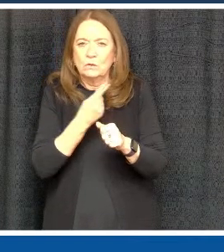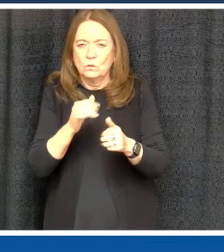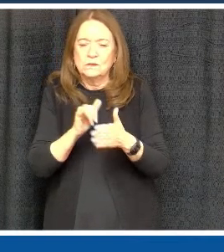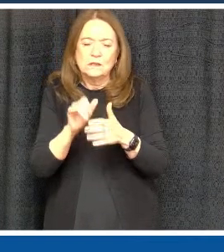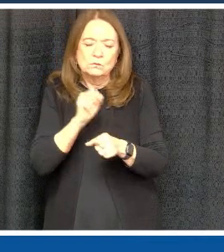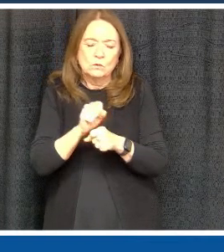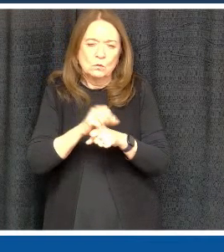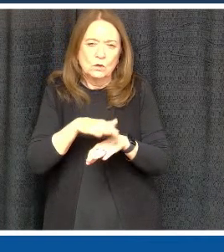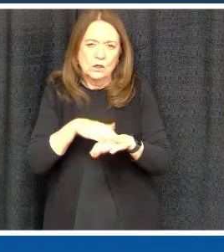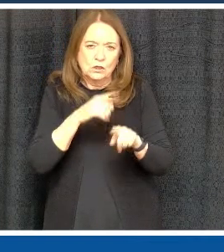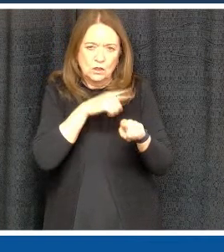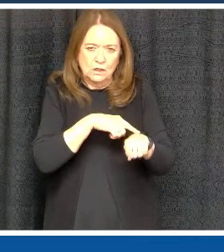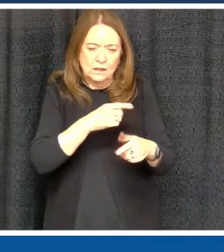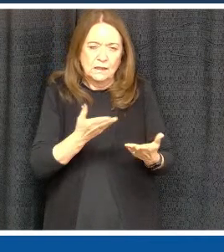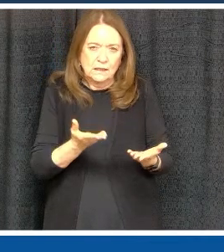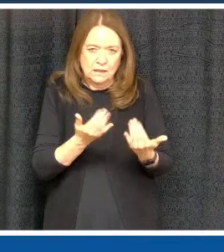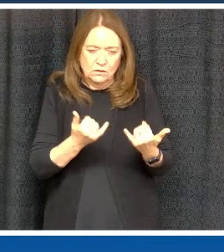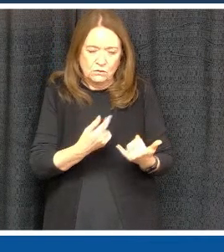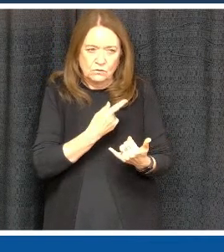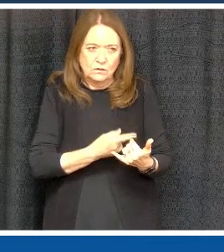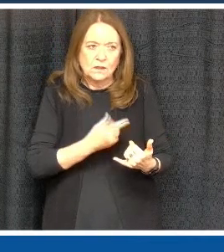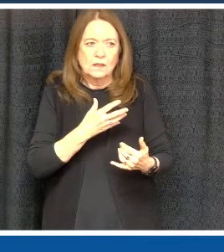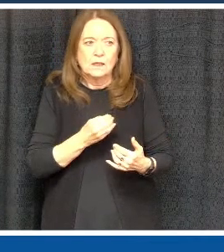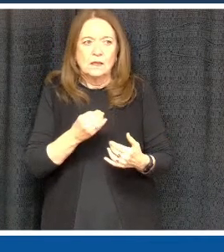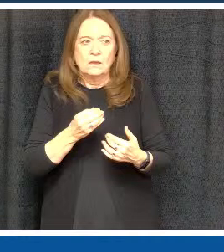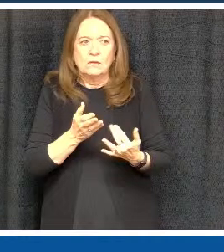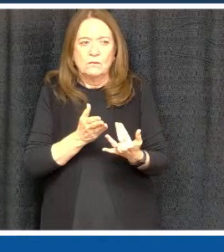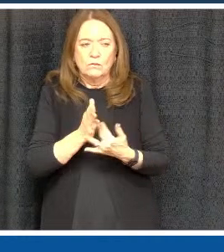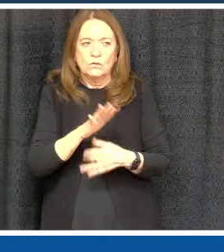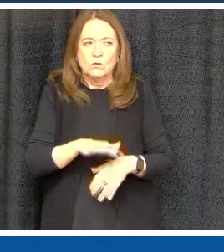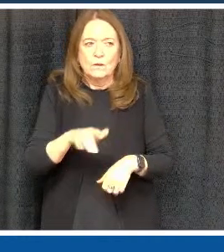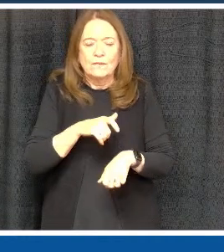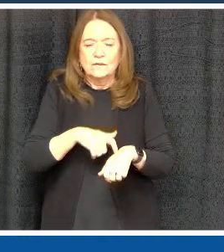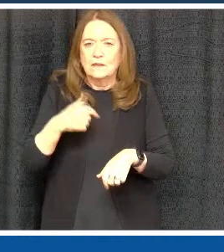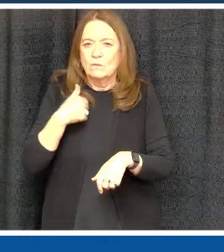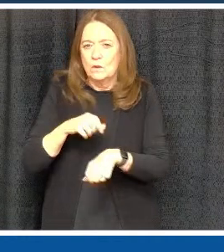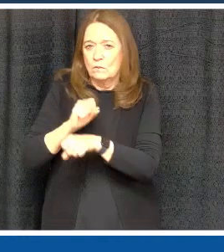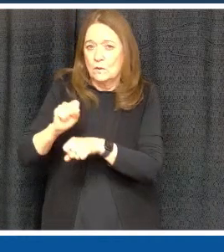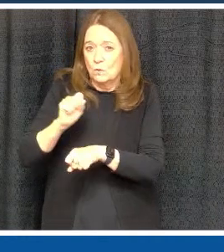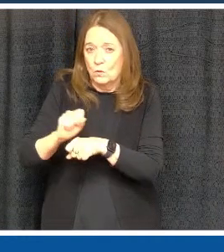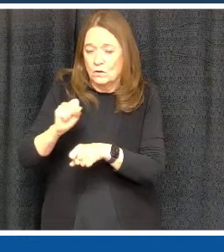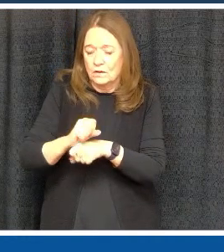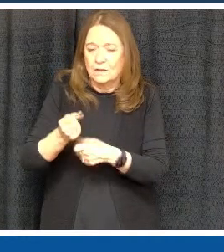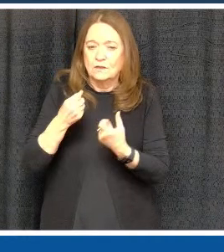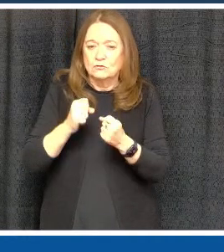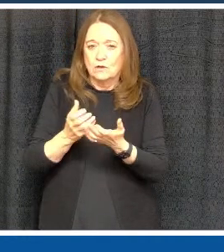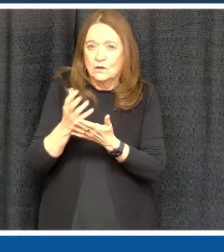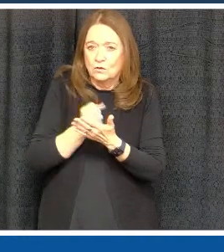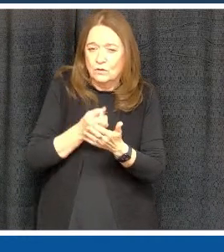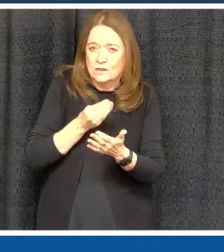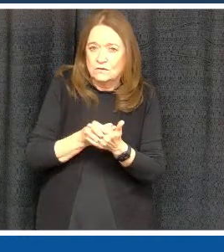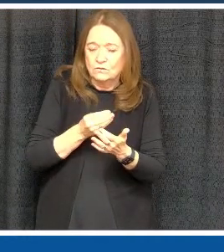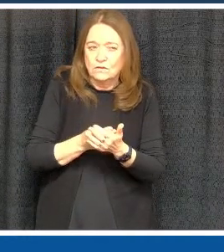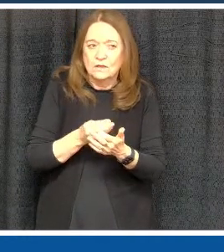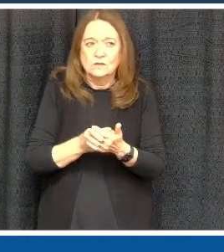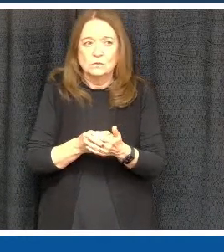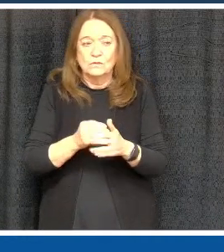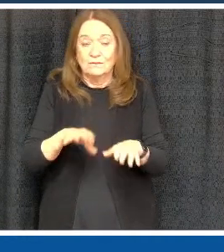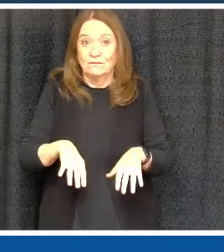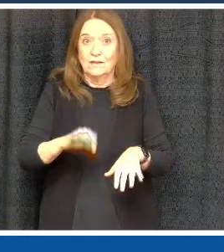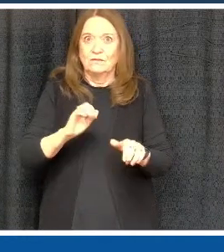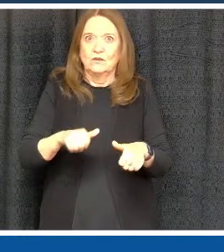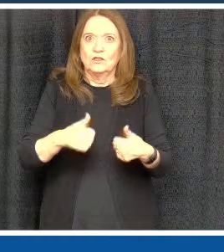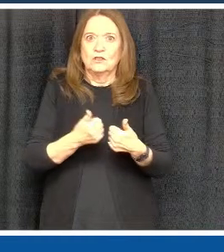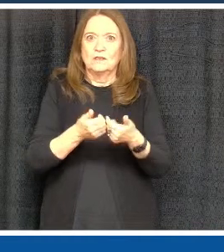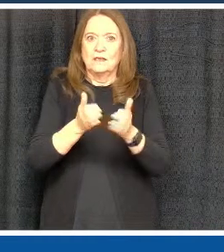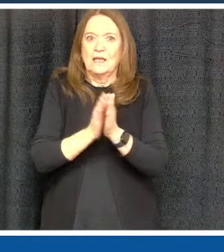on here. And throughout the time that we've been working on this and trying to raise funds, we found it quite challenging to